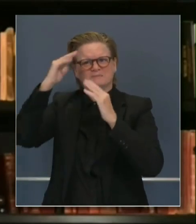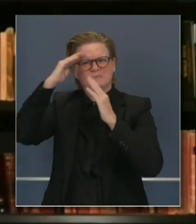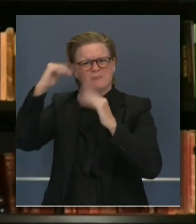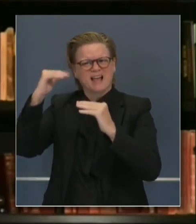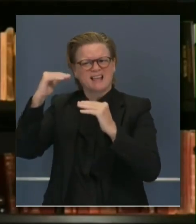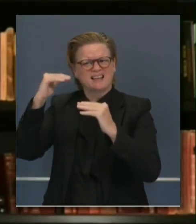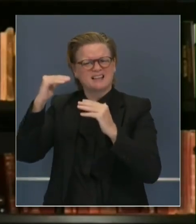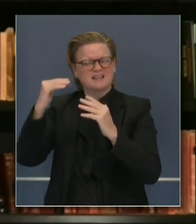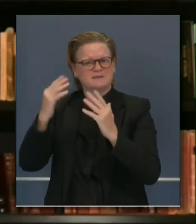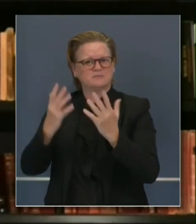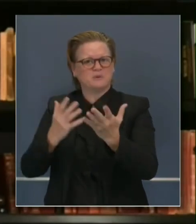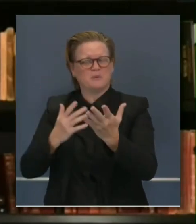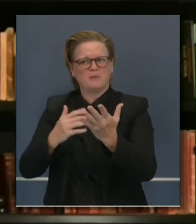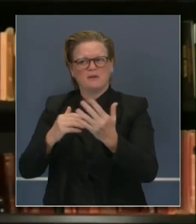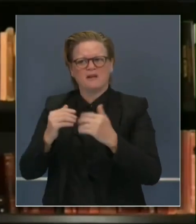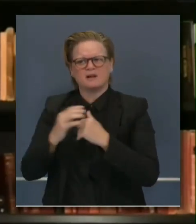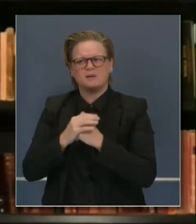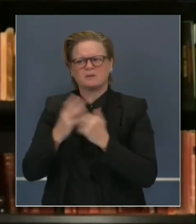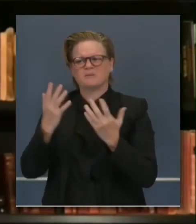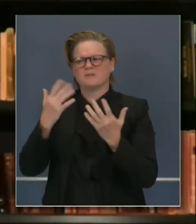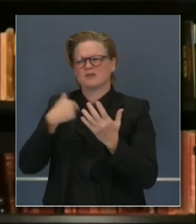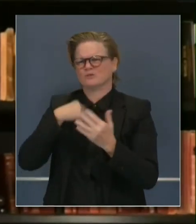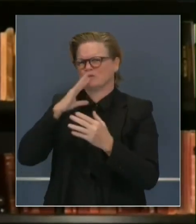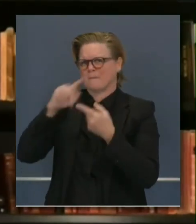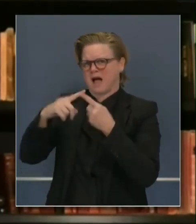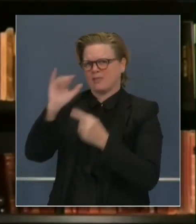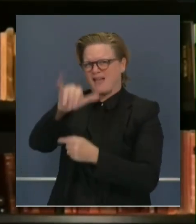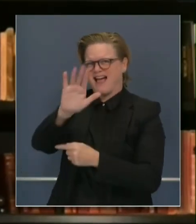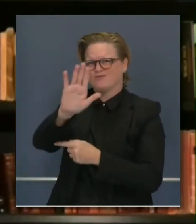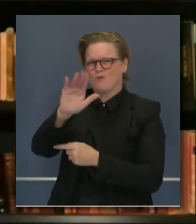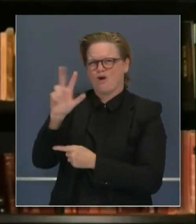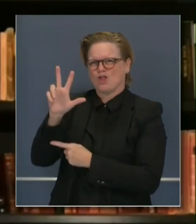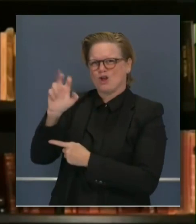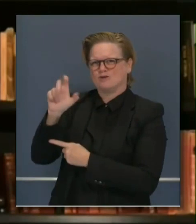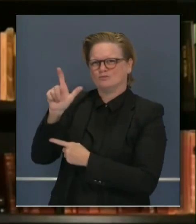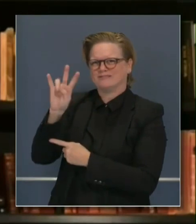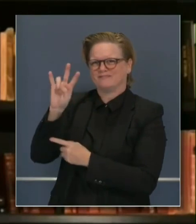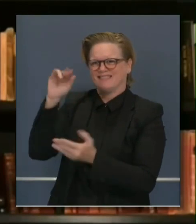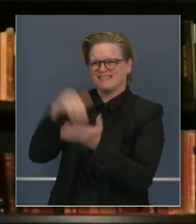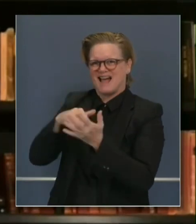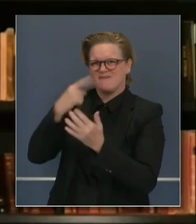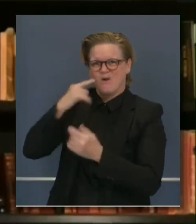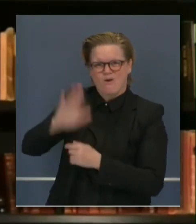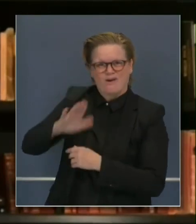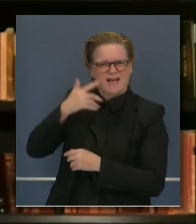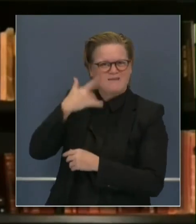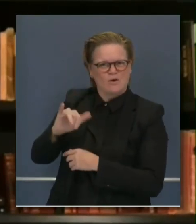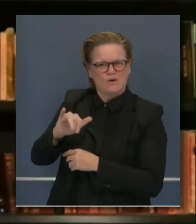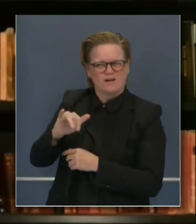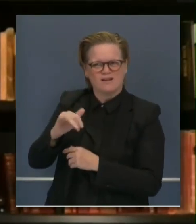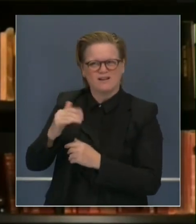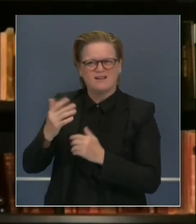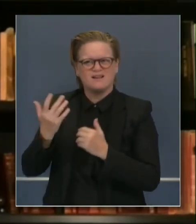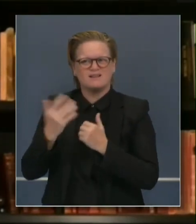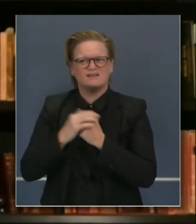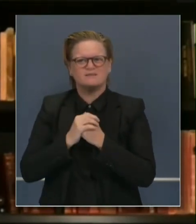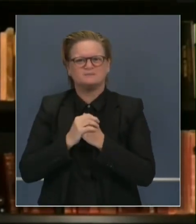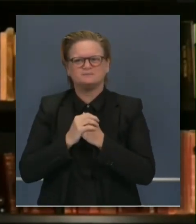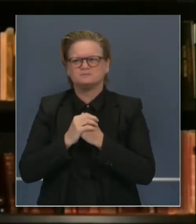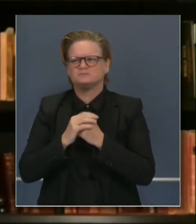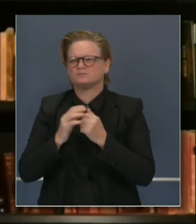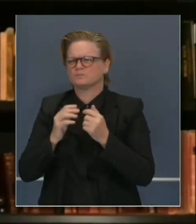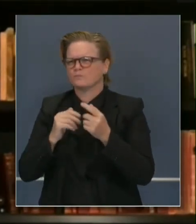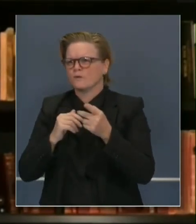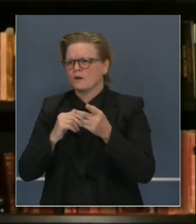327,000 doses that are due to be coming to California in the next 2 weeks, first of all, is that